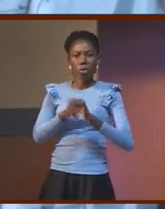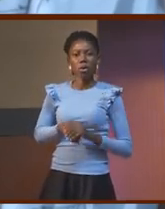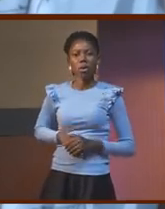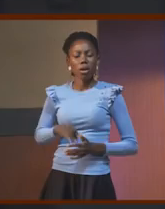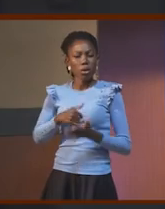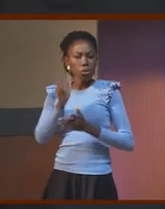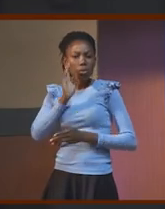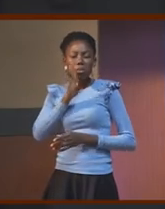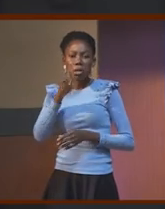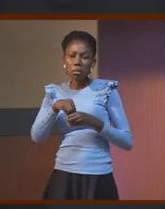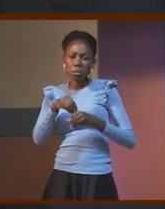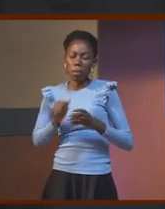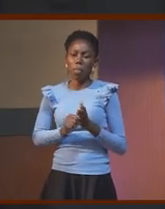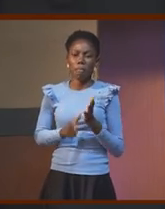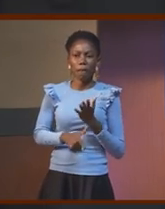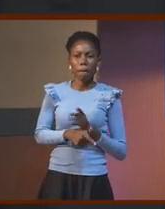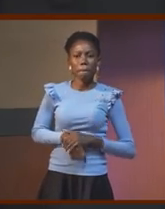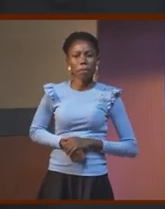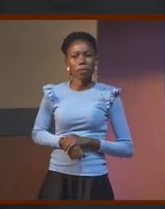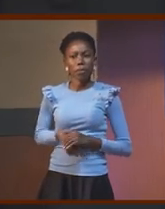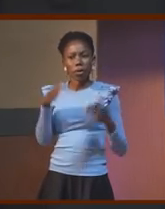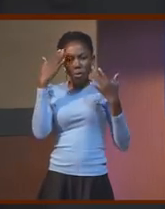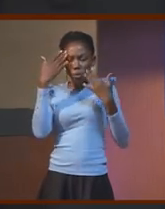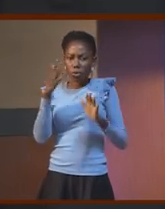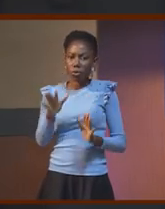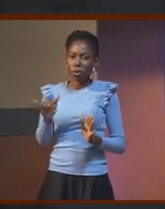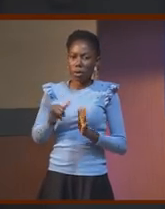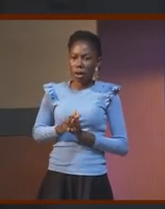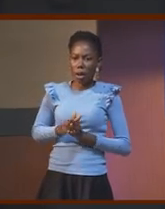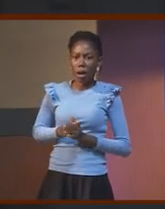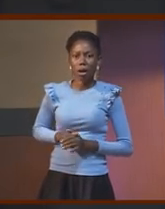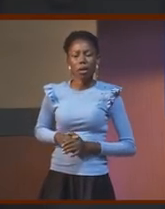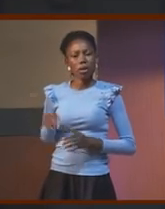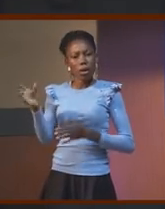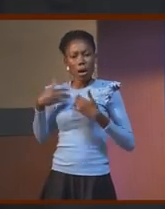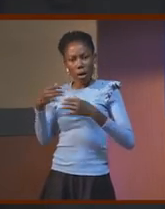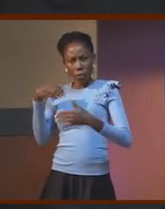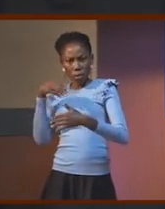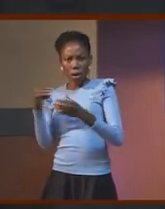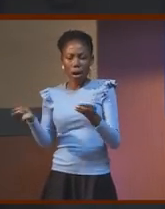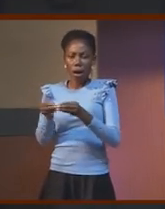August. So we waited, not knowing that he has put the film in the market.